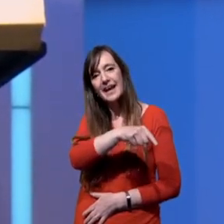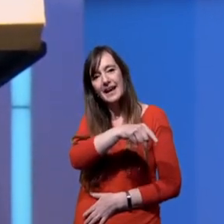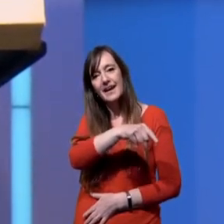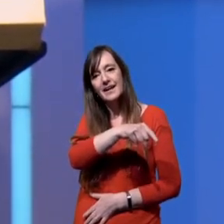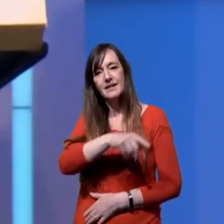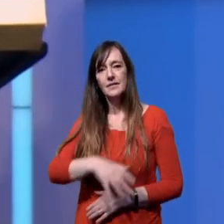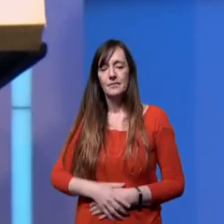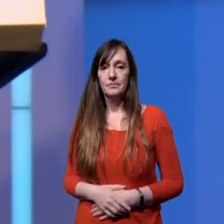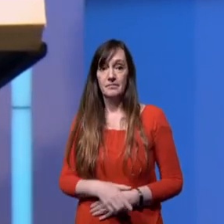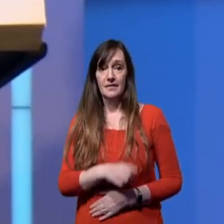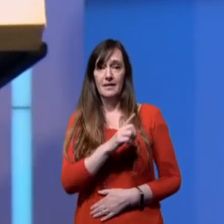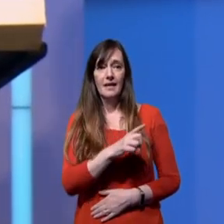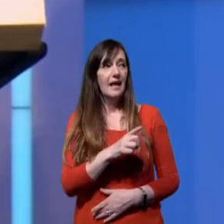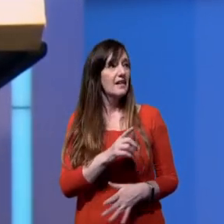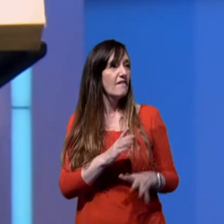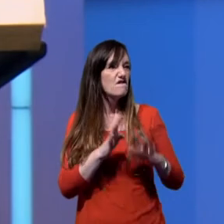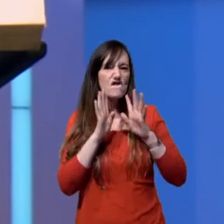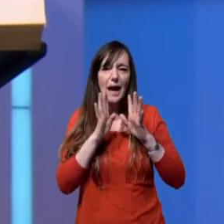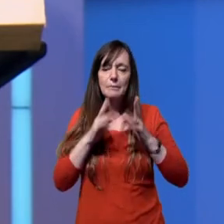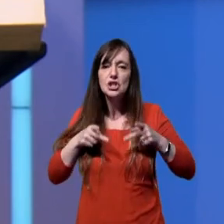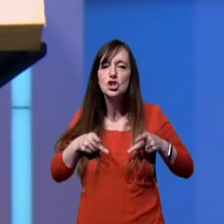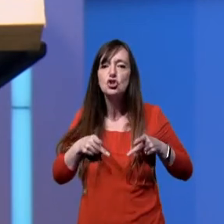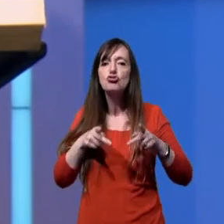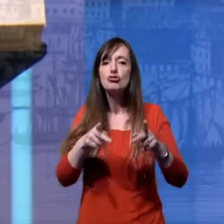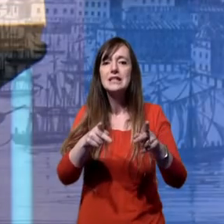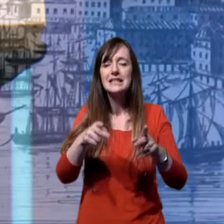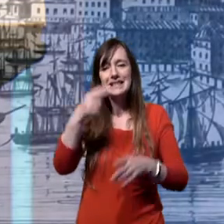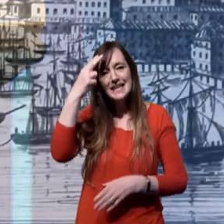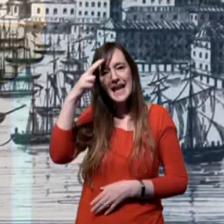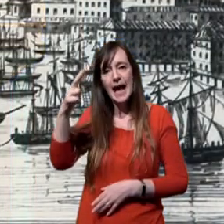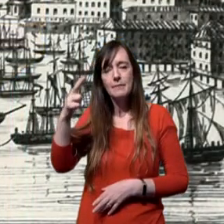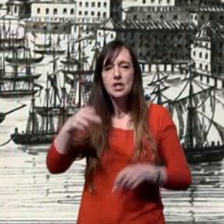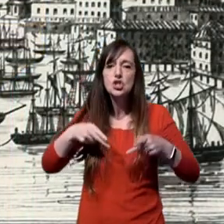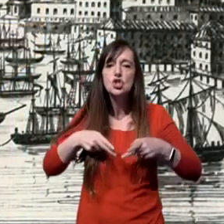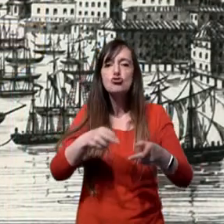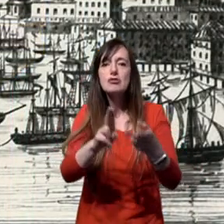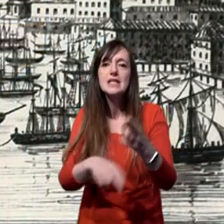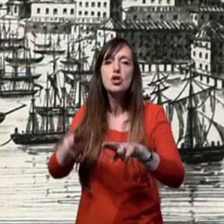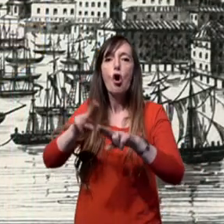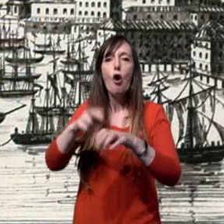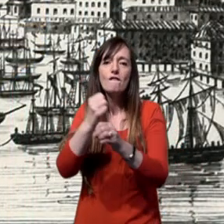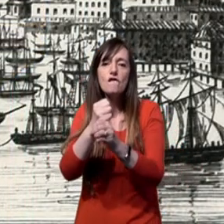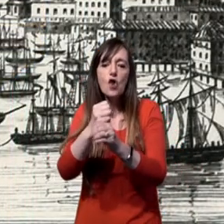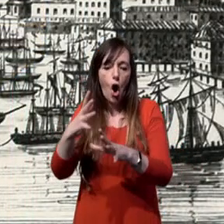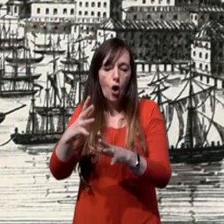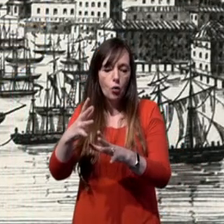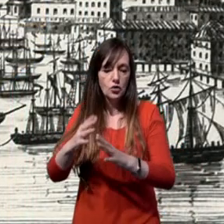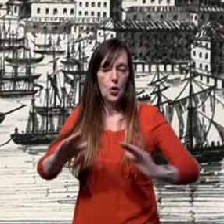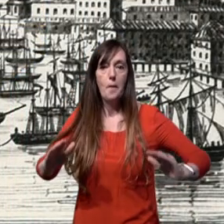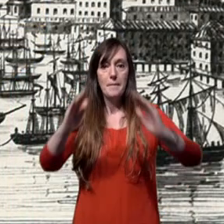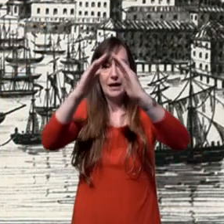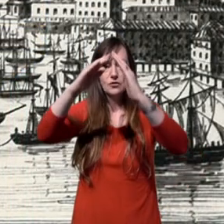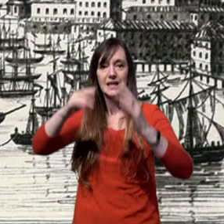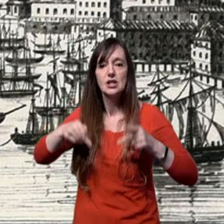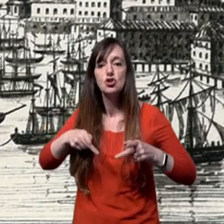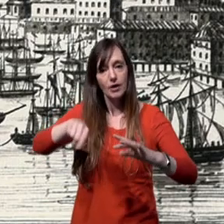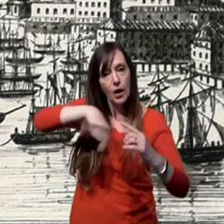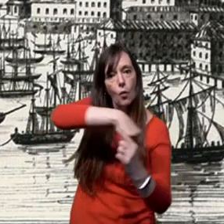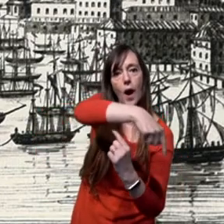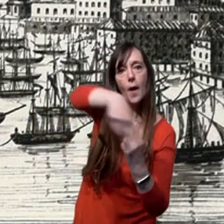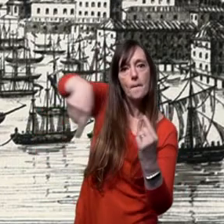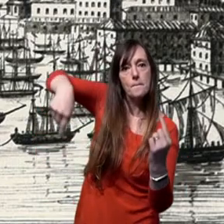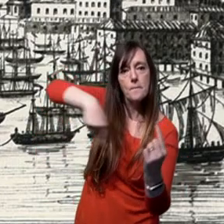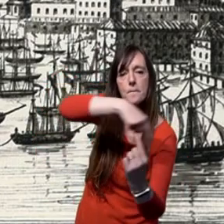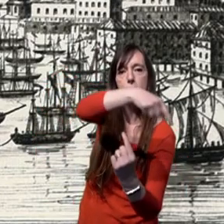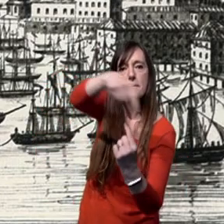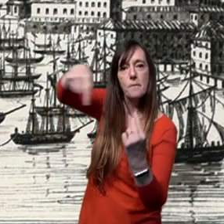it has had this famous street called the Street of Gold that curved around the top of this mountain that